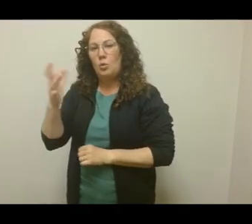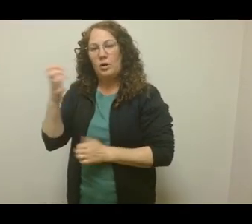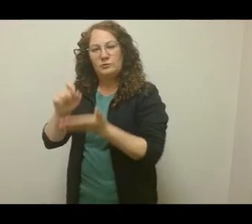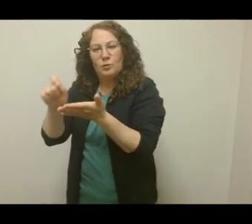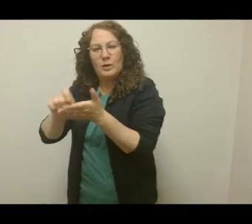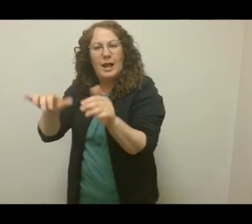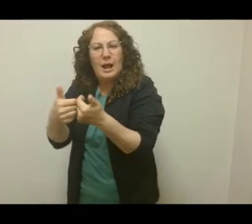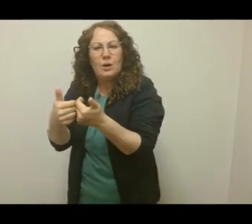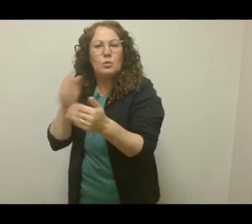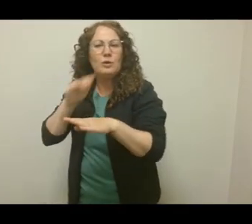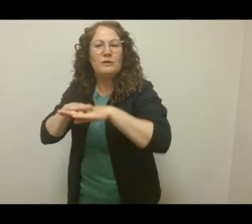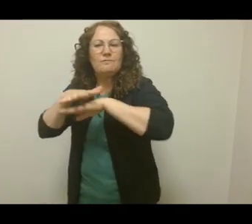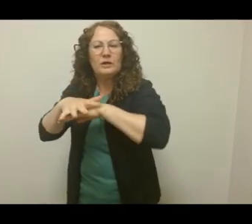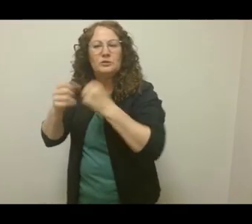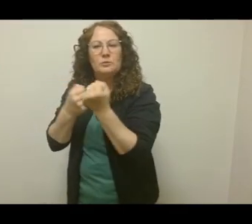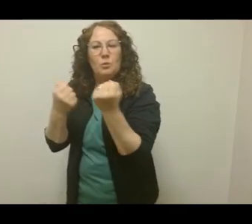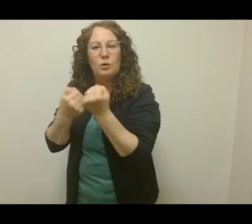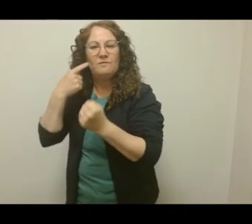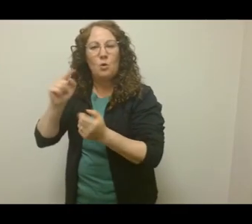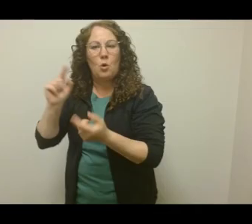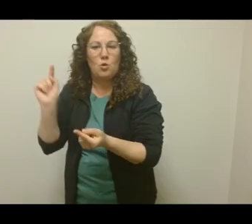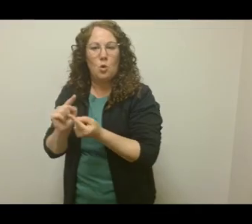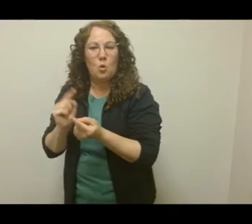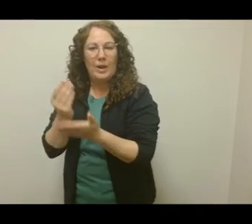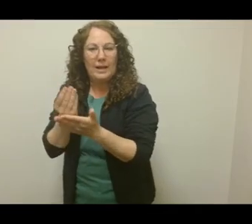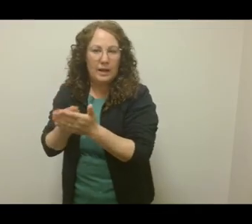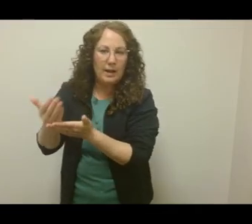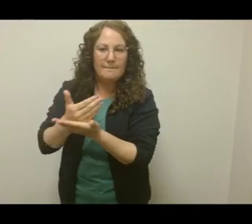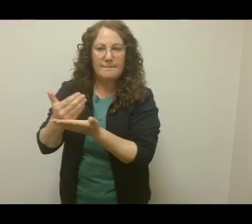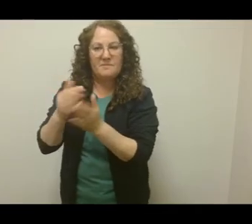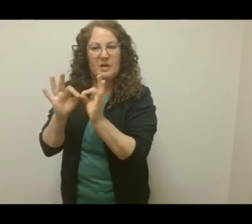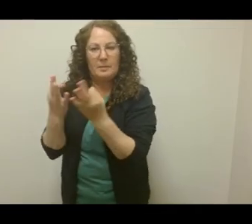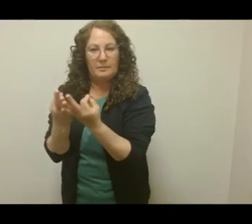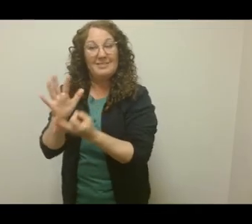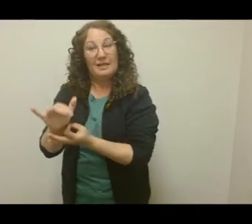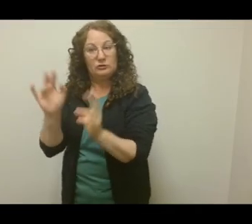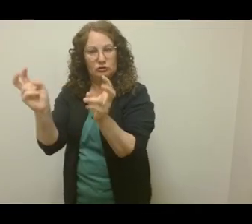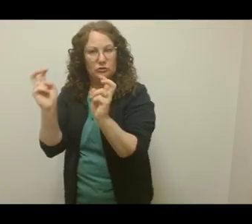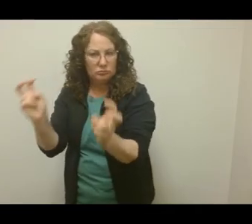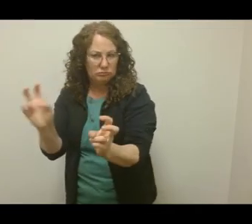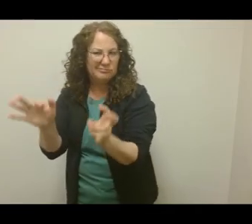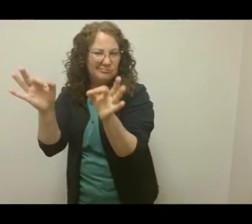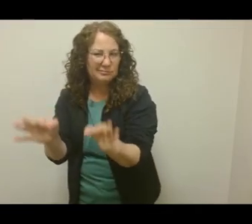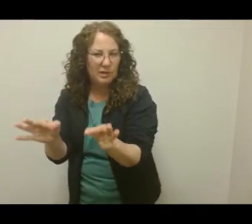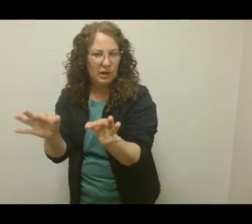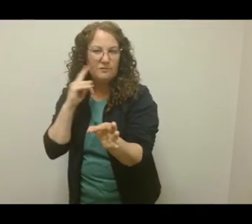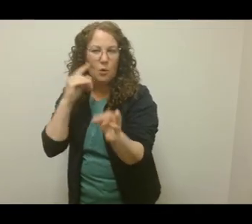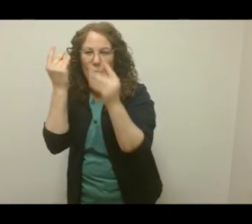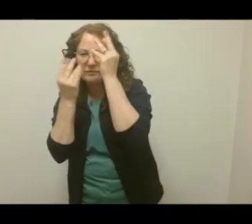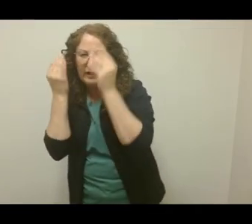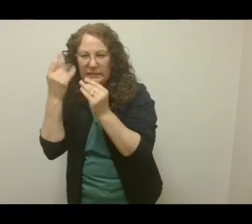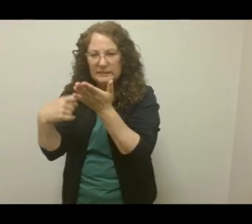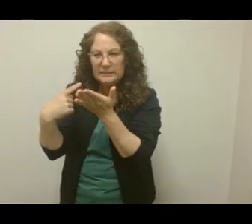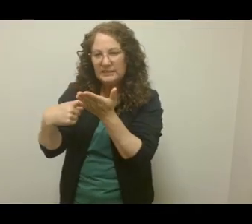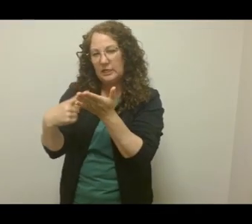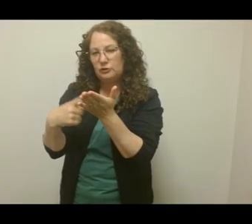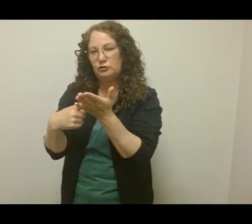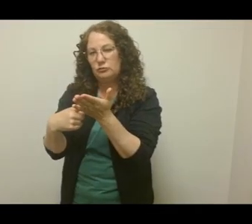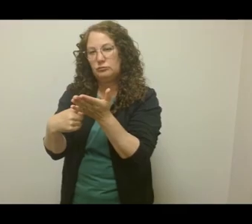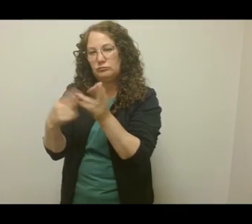for low-income families. That's the topic he's going to choose to write about for this reflection discussion post that he's been